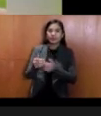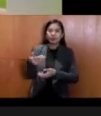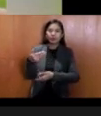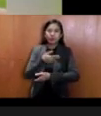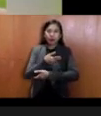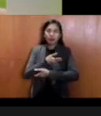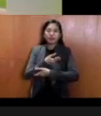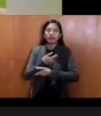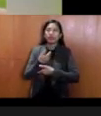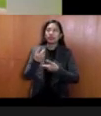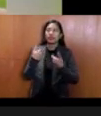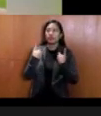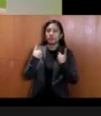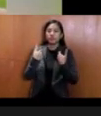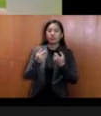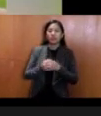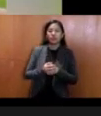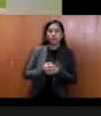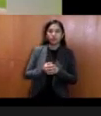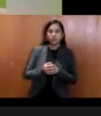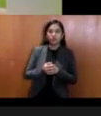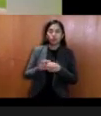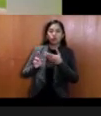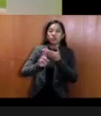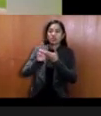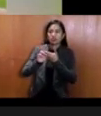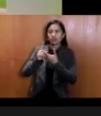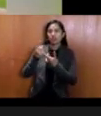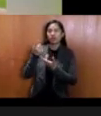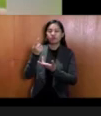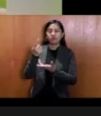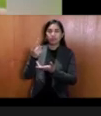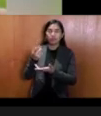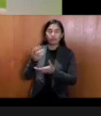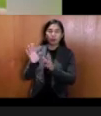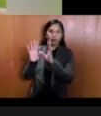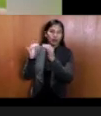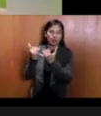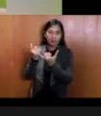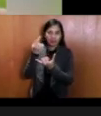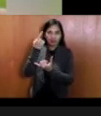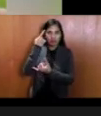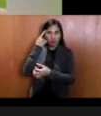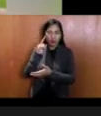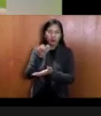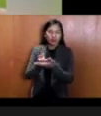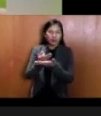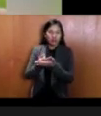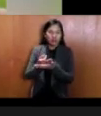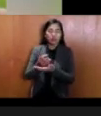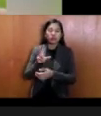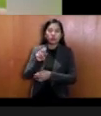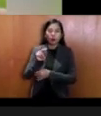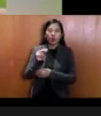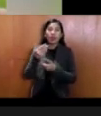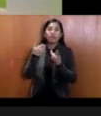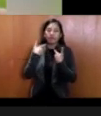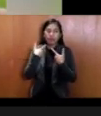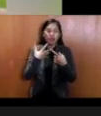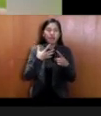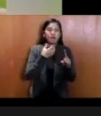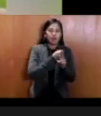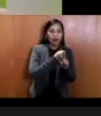de-risk companies because from financing, because this will have an impact also to